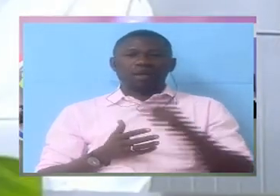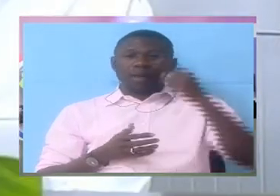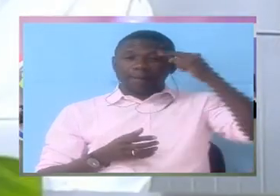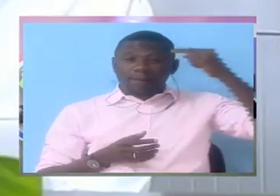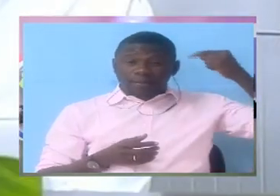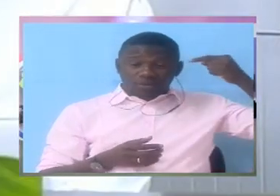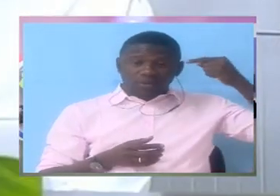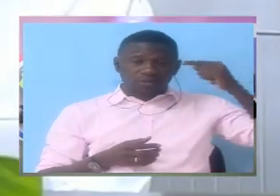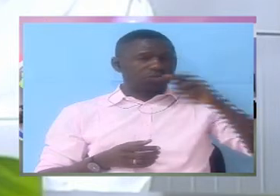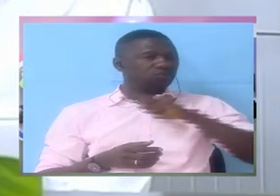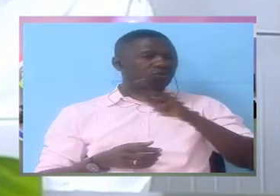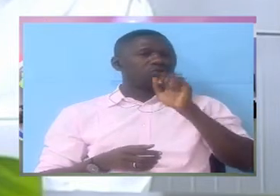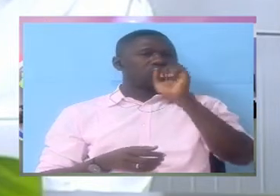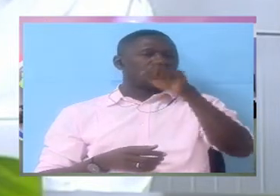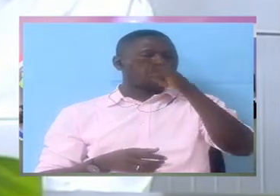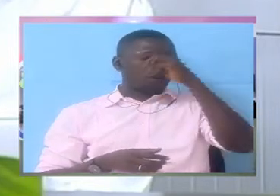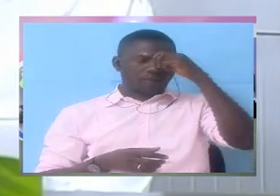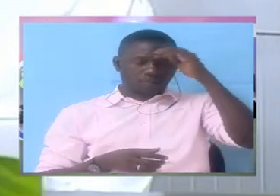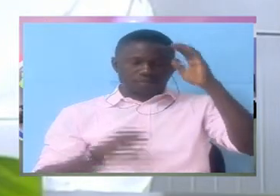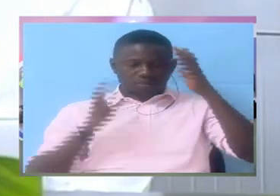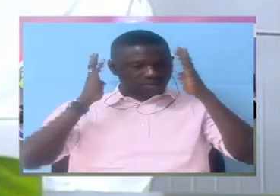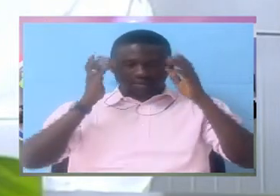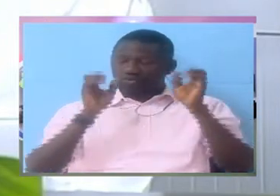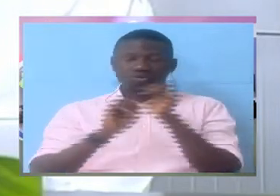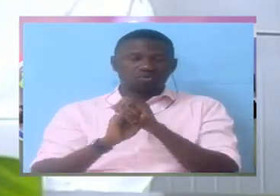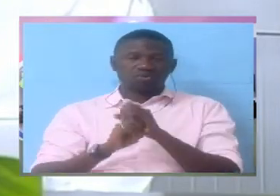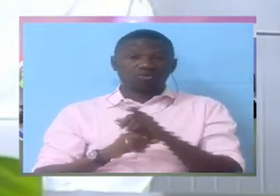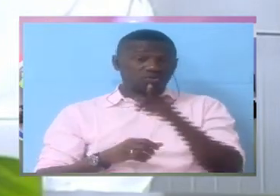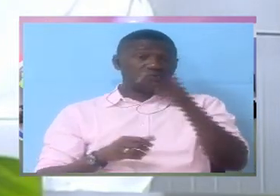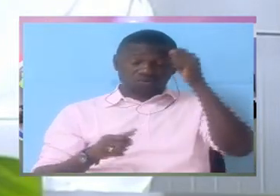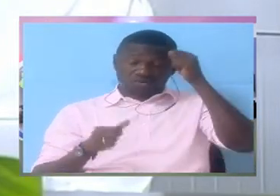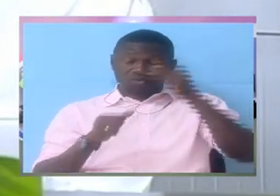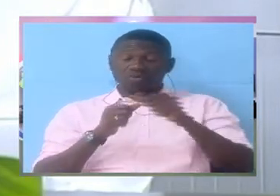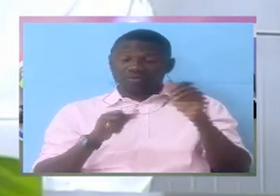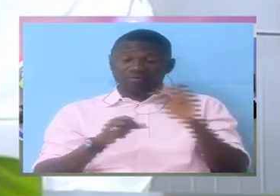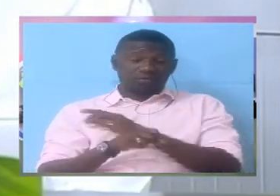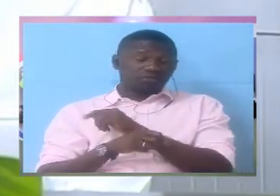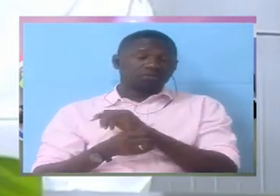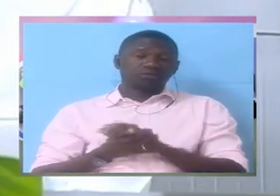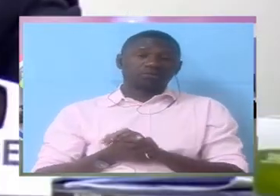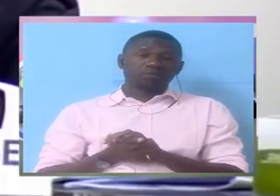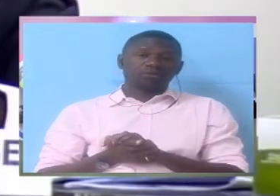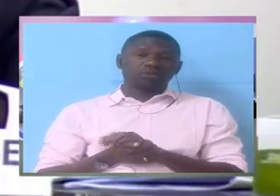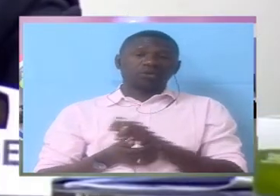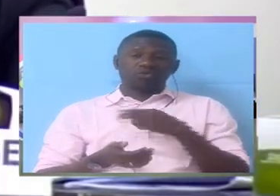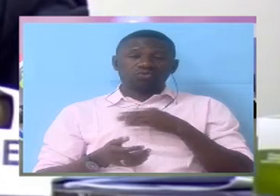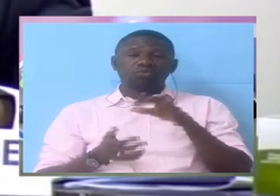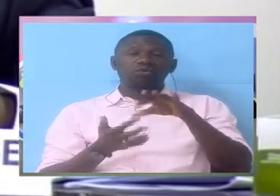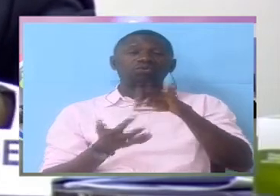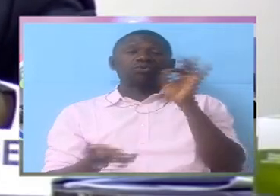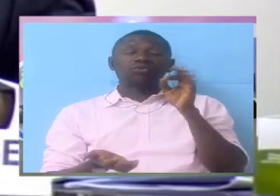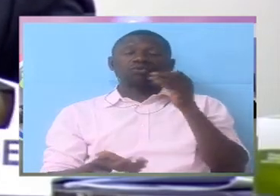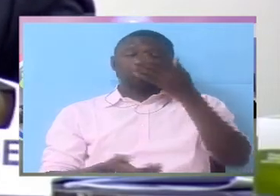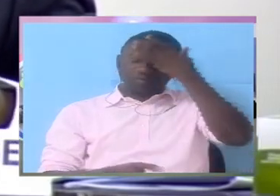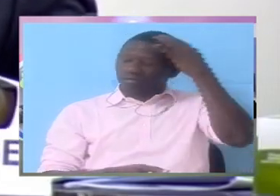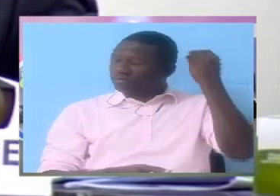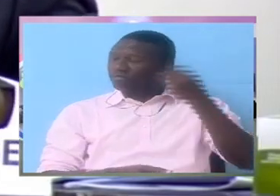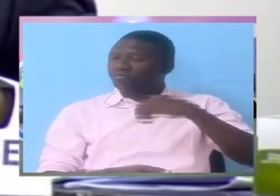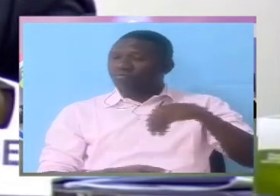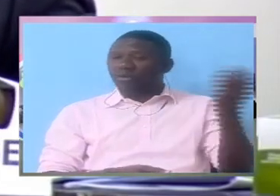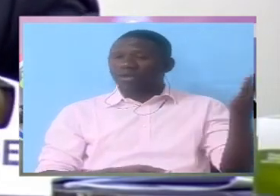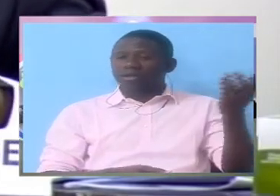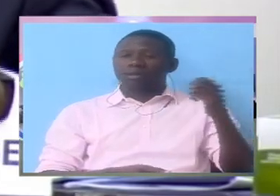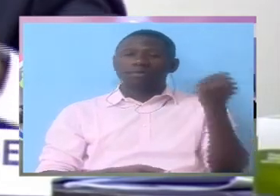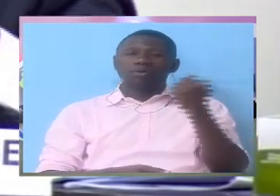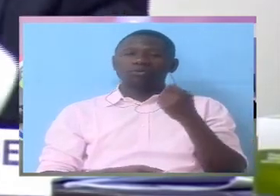your problem. Miraro mankete la kole ya kote de ka hakilo bulandi. You have chosen to forget because it's inconvenient.